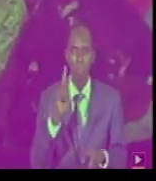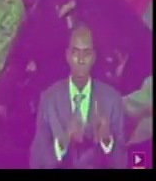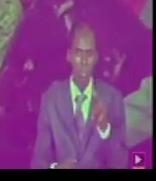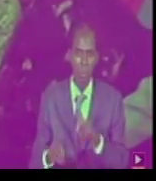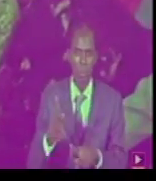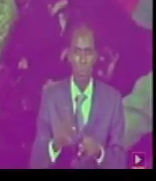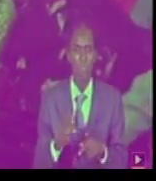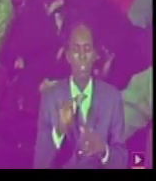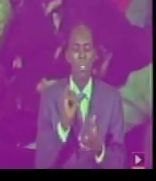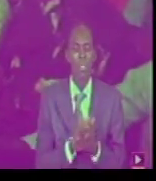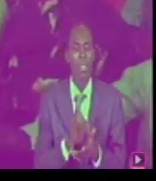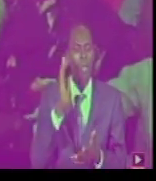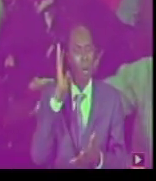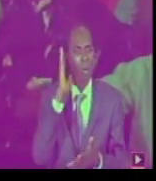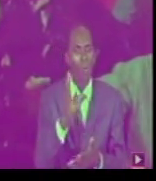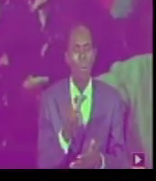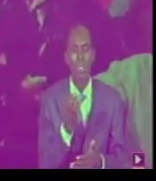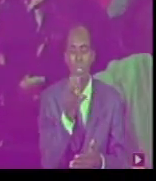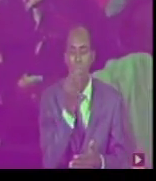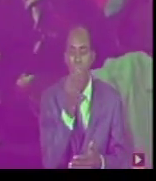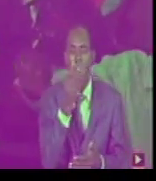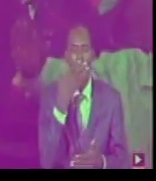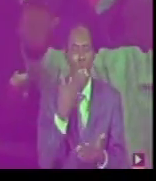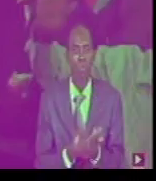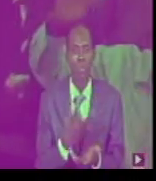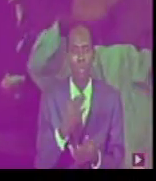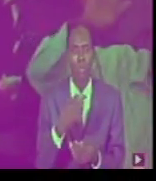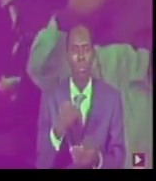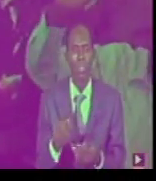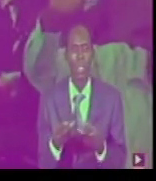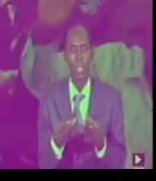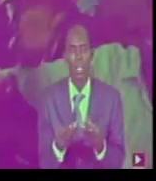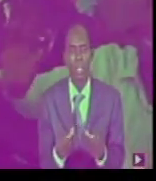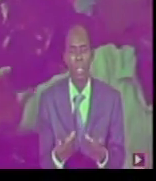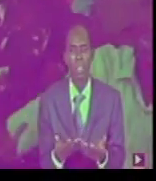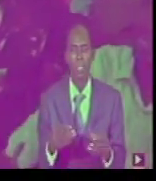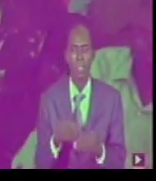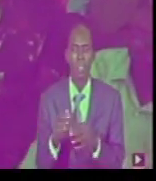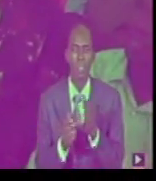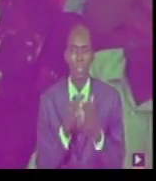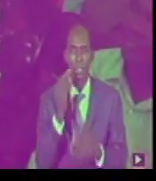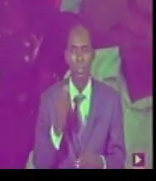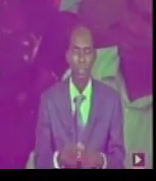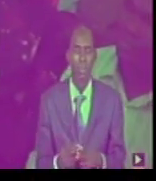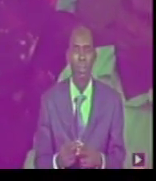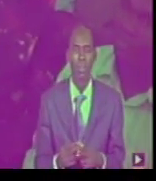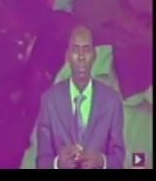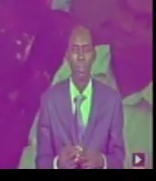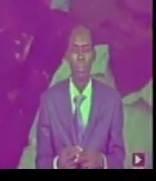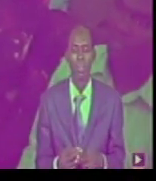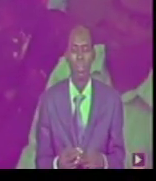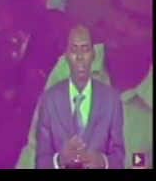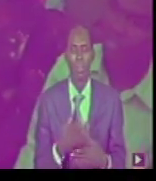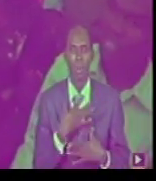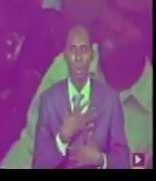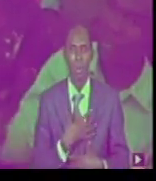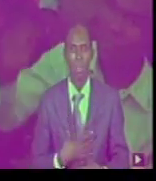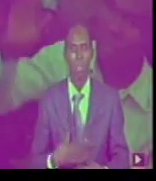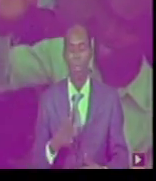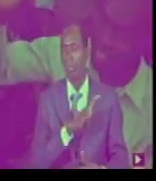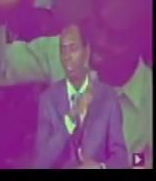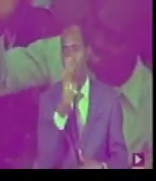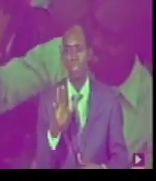will eat the good of the land in Jesus' name. Famine will never get to your